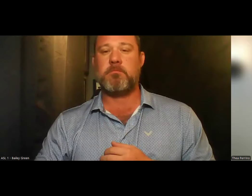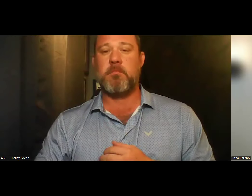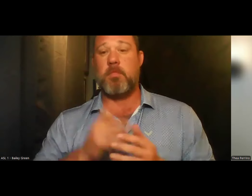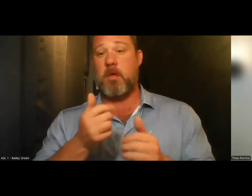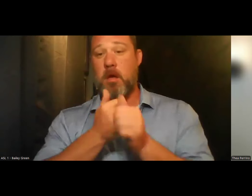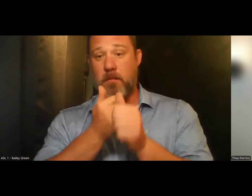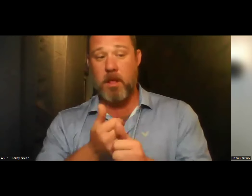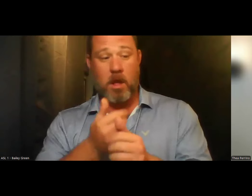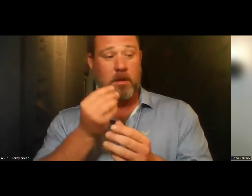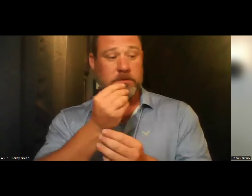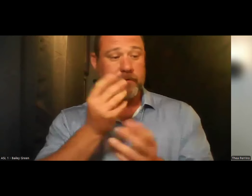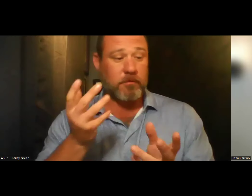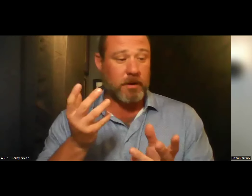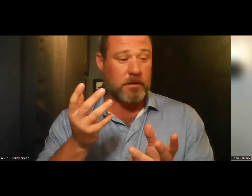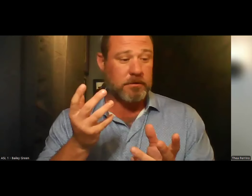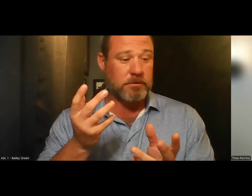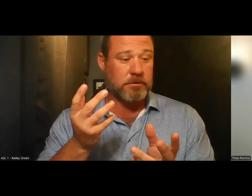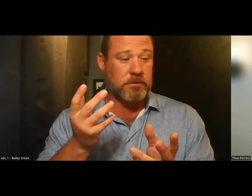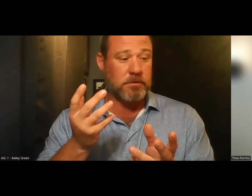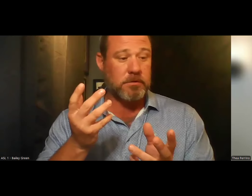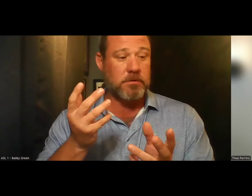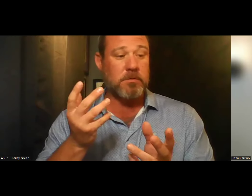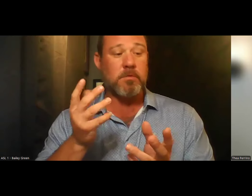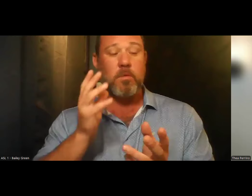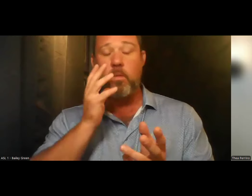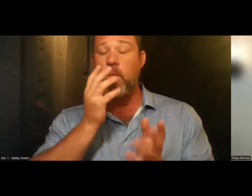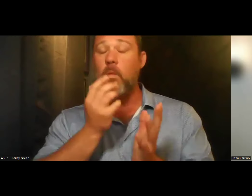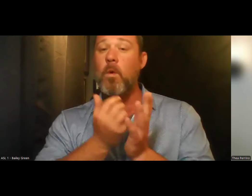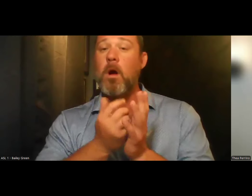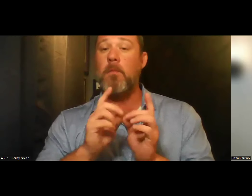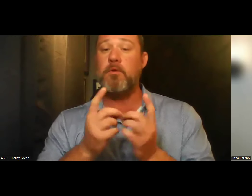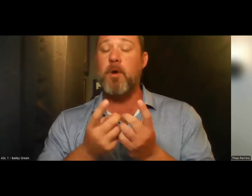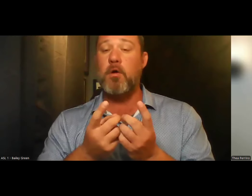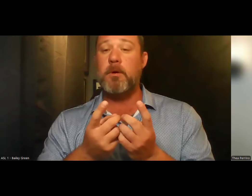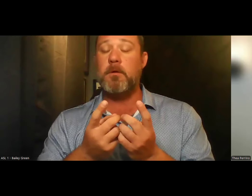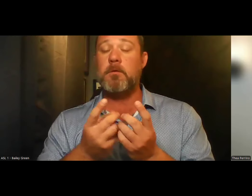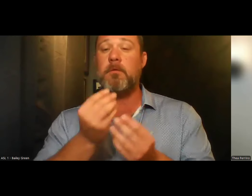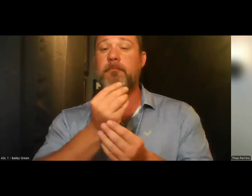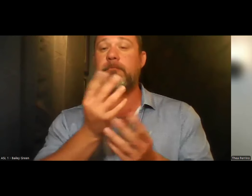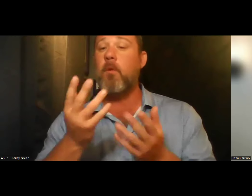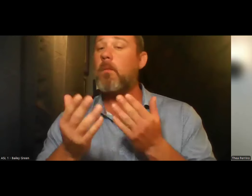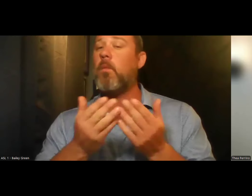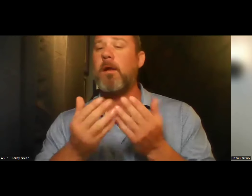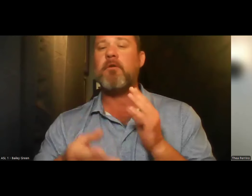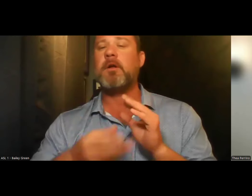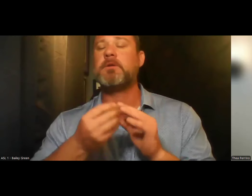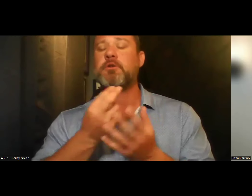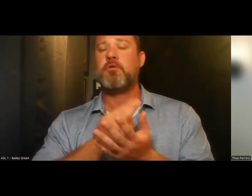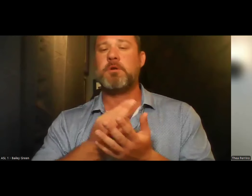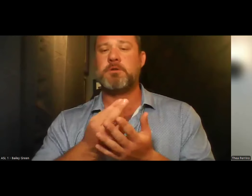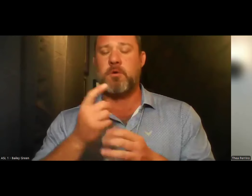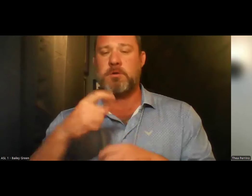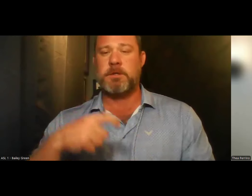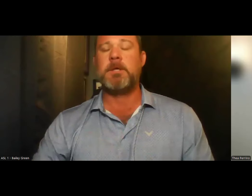compliance information that we retrieve will also help our department inform whatever additional resources may be